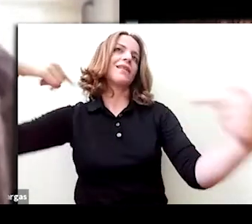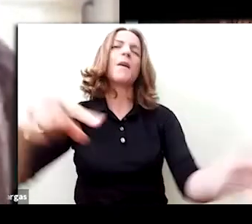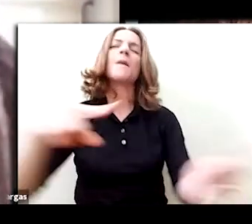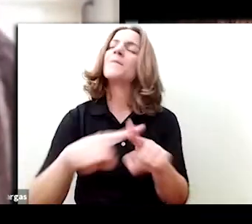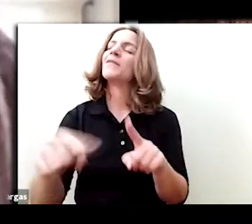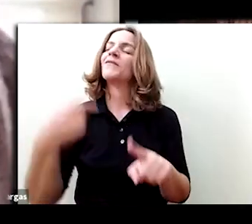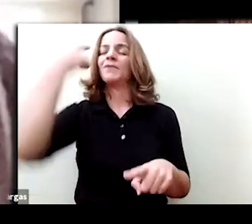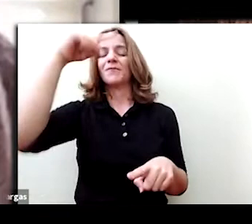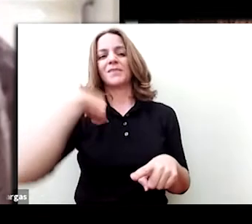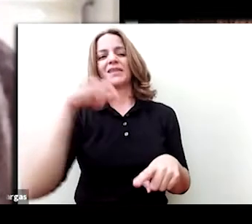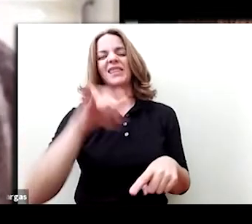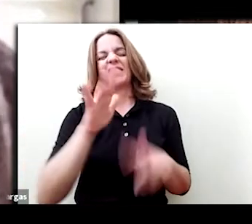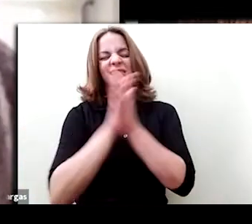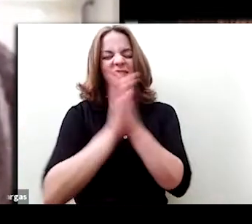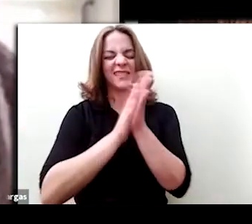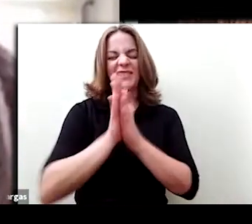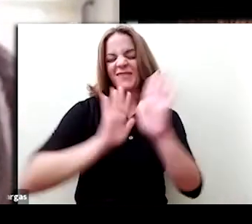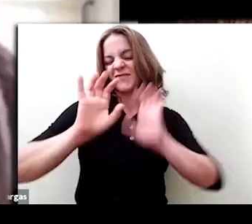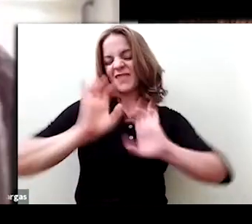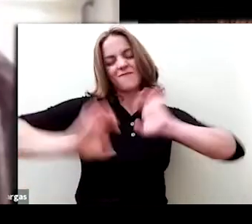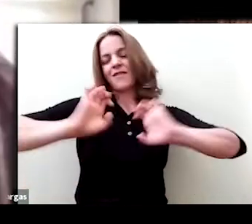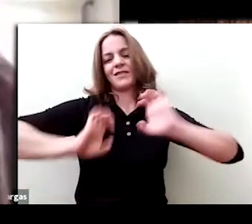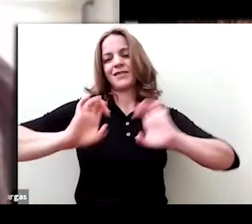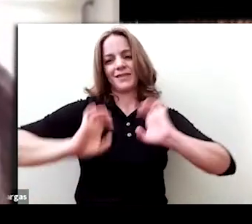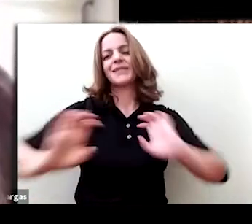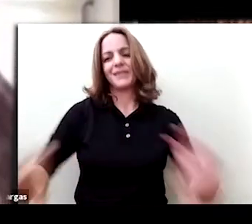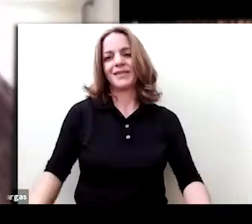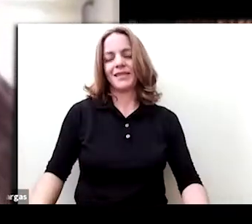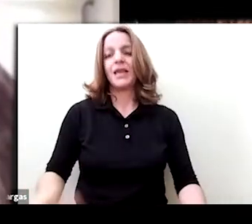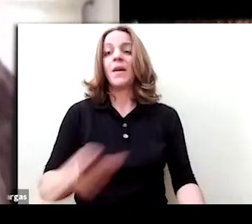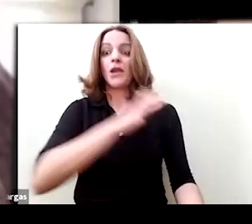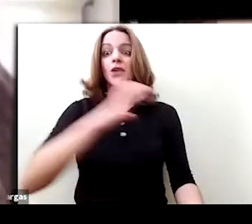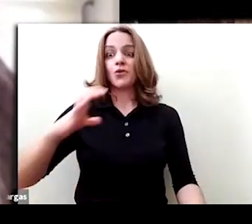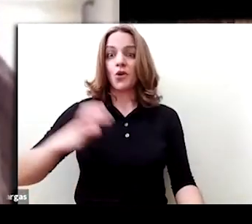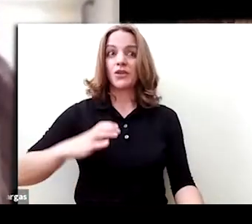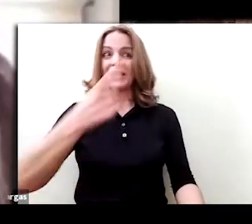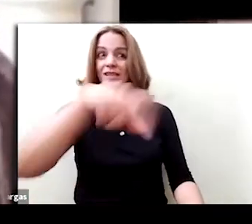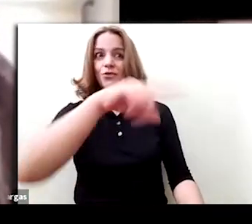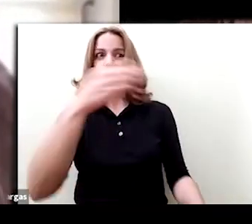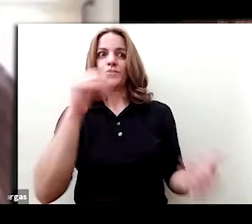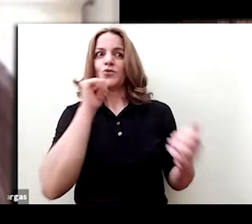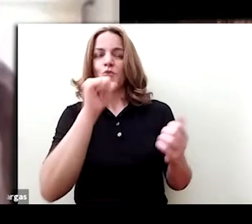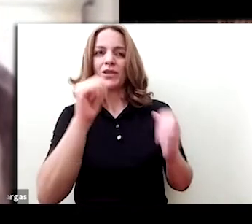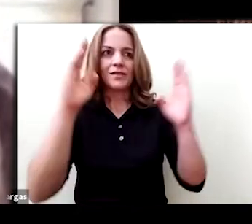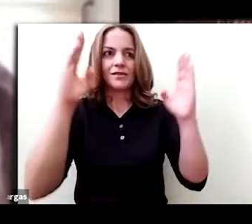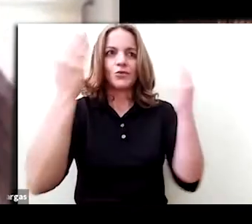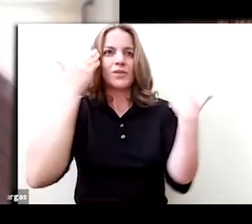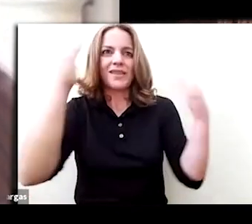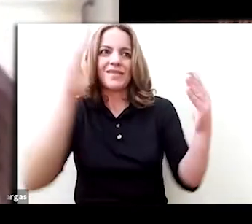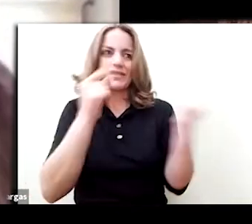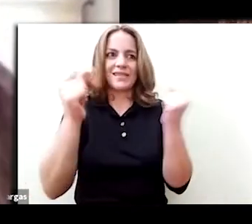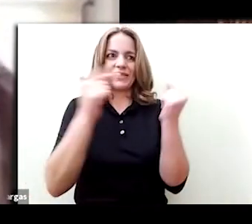more of it. The other thing that happened was that the Library of Congress really wasn't aware that this started as a Puerto Rican